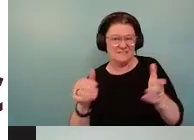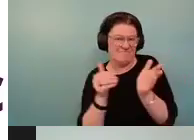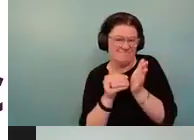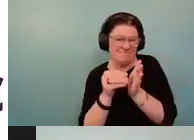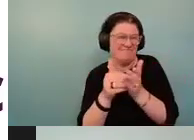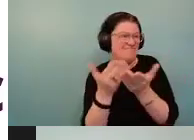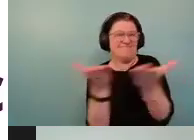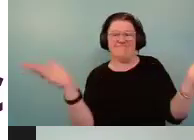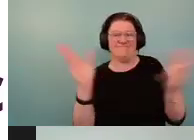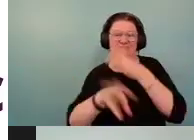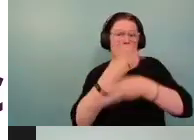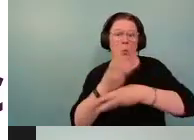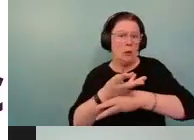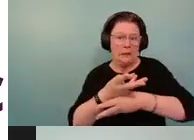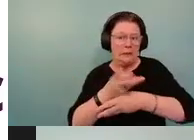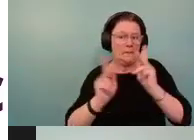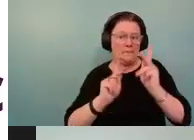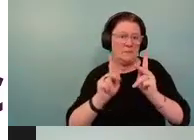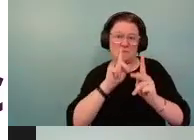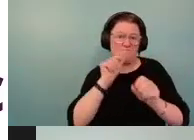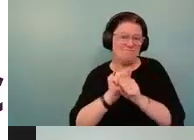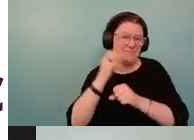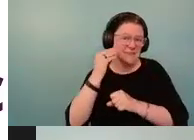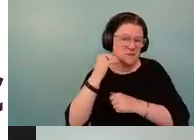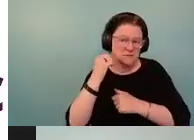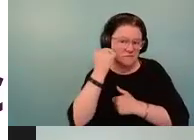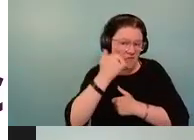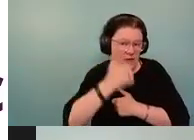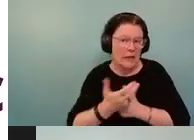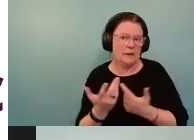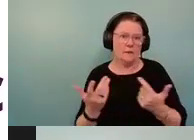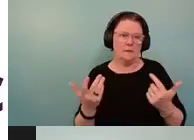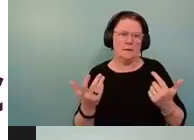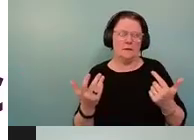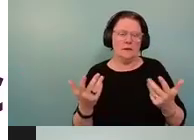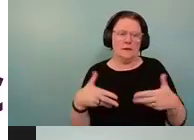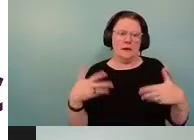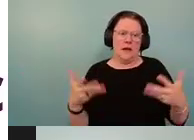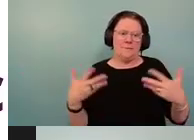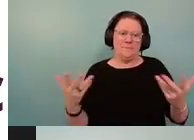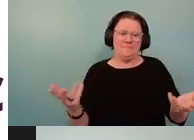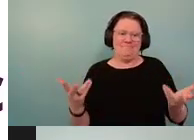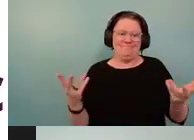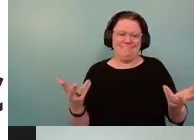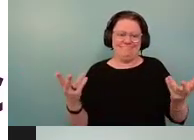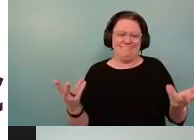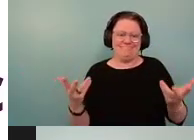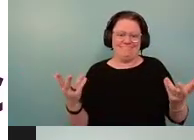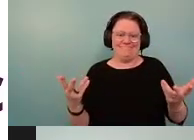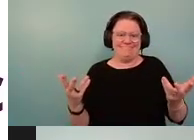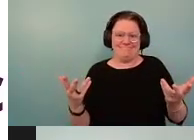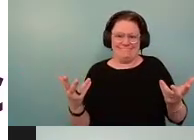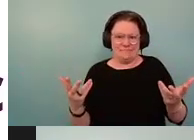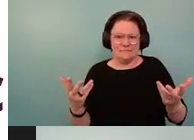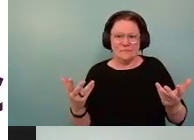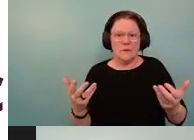in this world people are experiencing trauma every day in various forms. It just it just appears differently